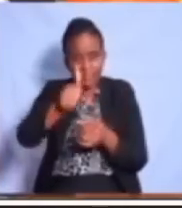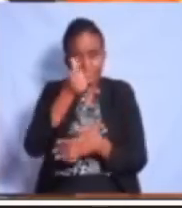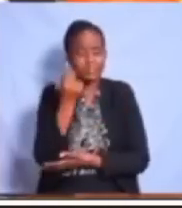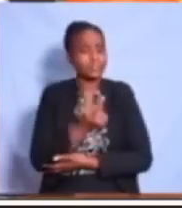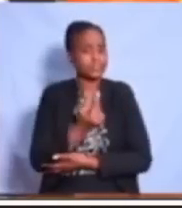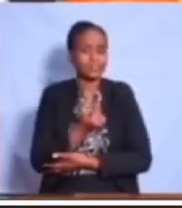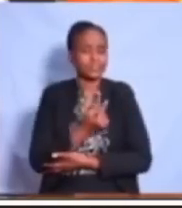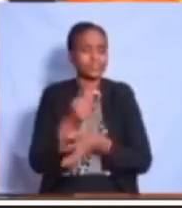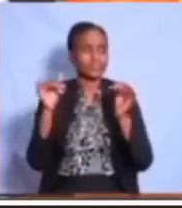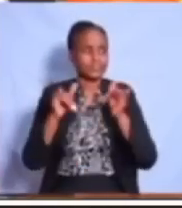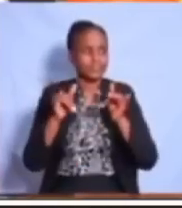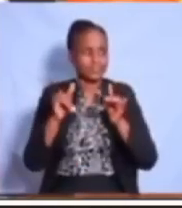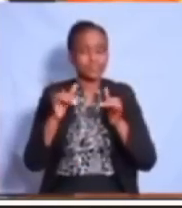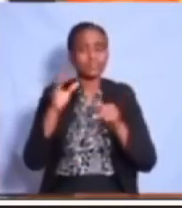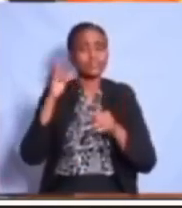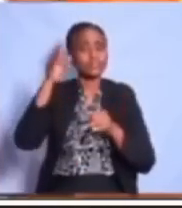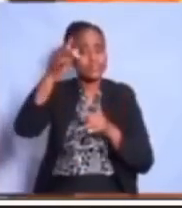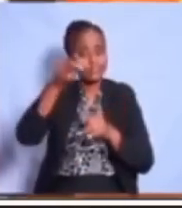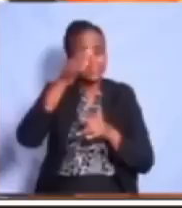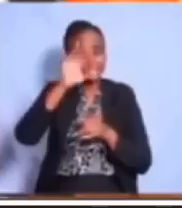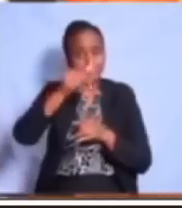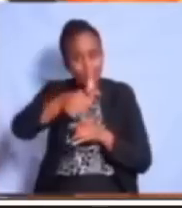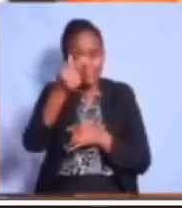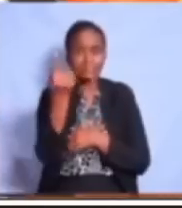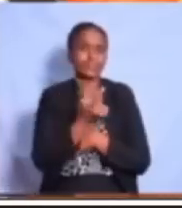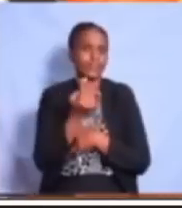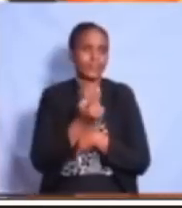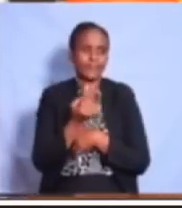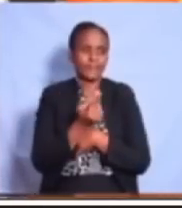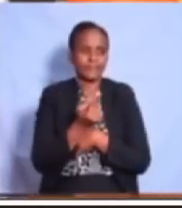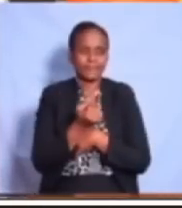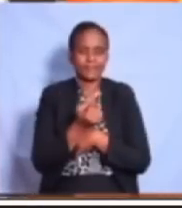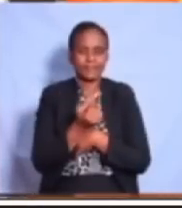own. Future corruption, you're on your own.